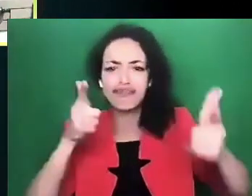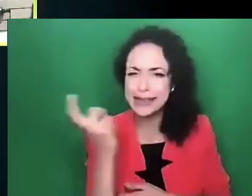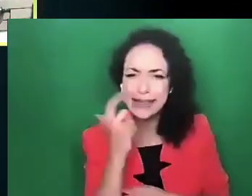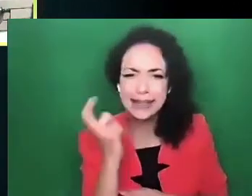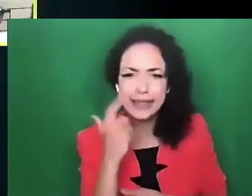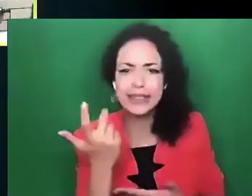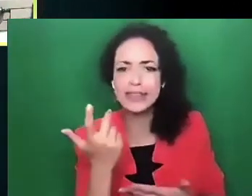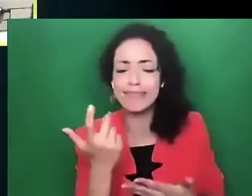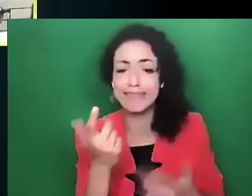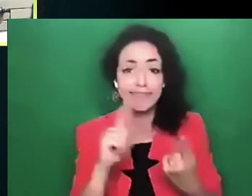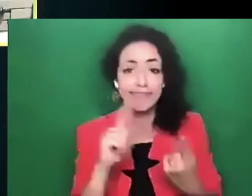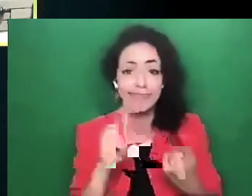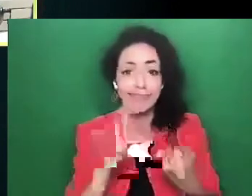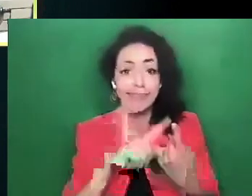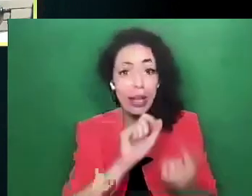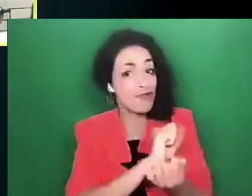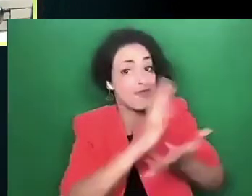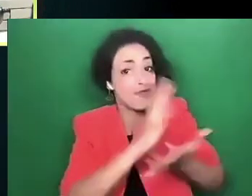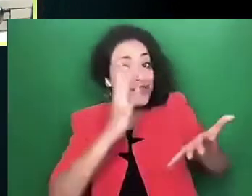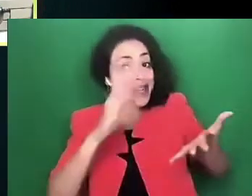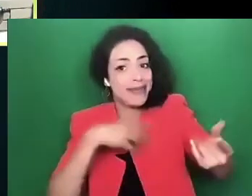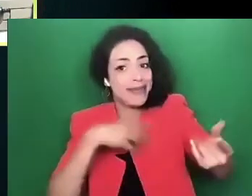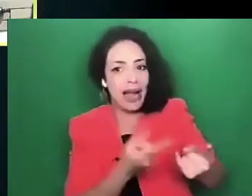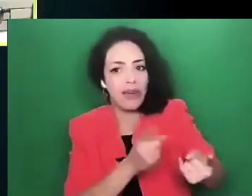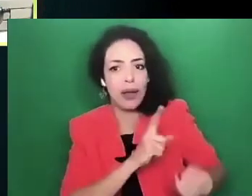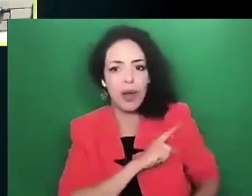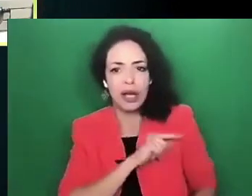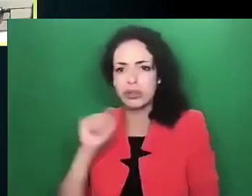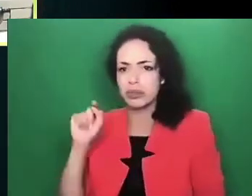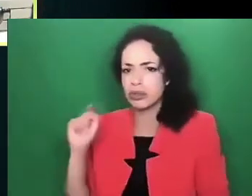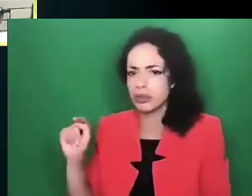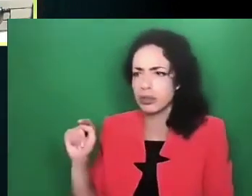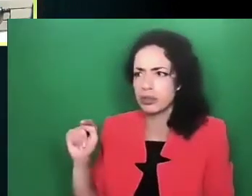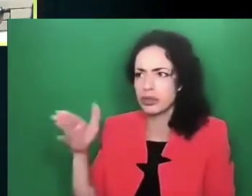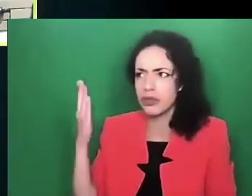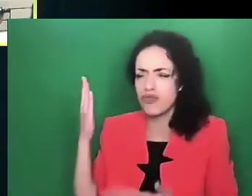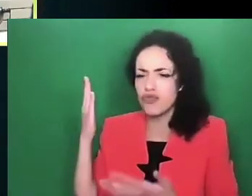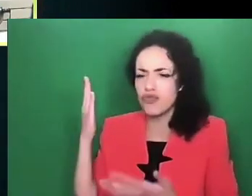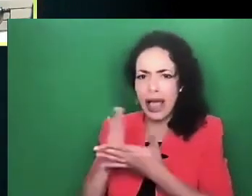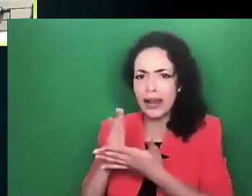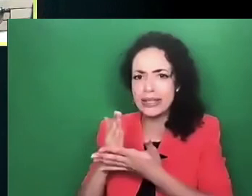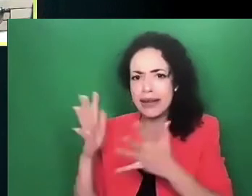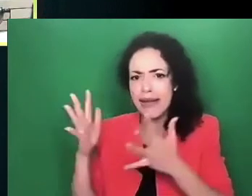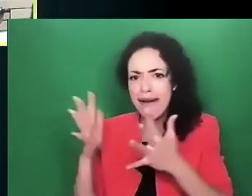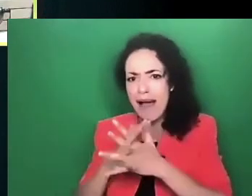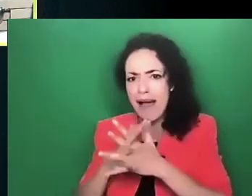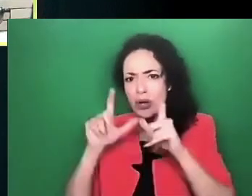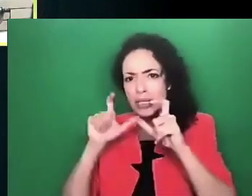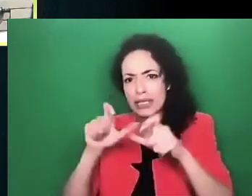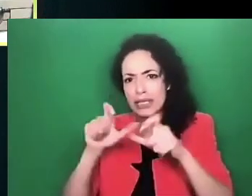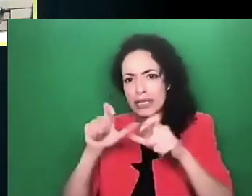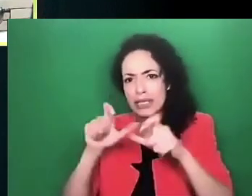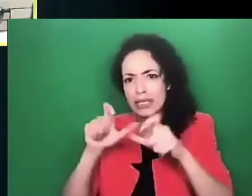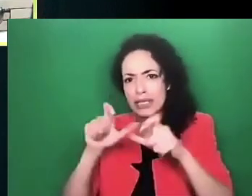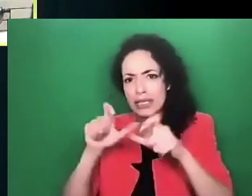this freedom, and on the other hand, the reality of engagement within the land itself has been disrupted, and